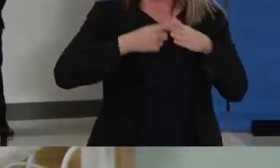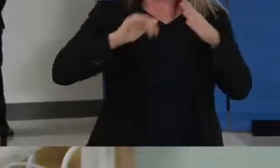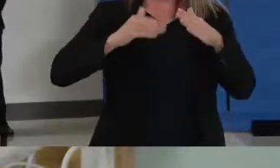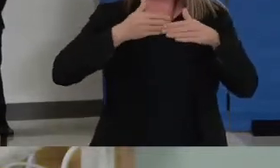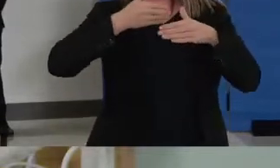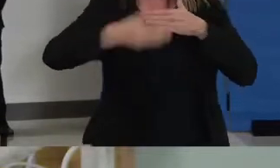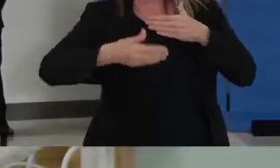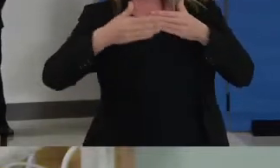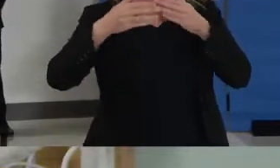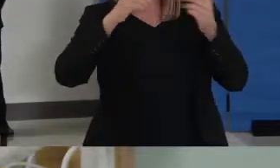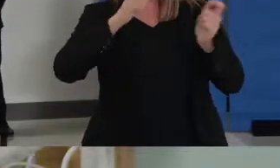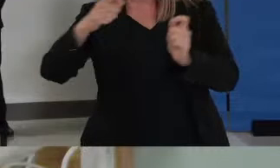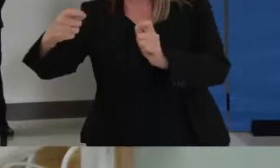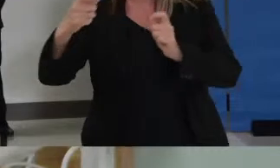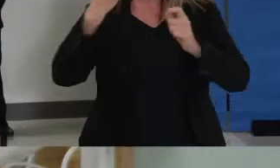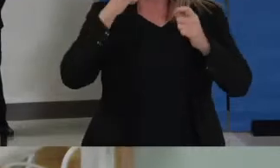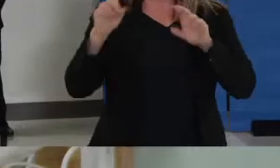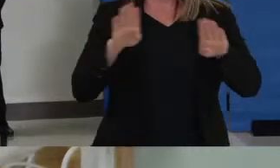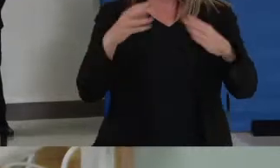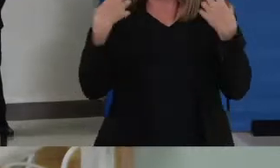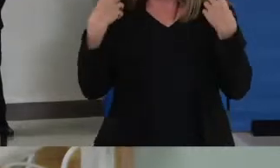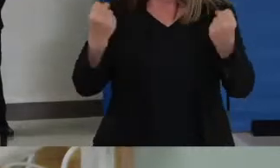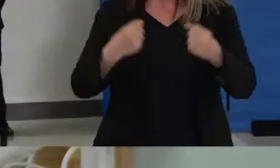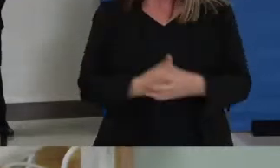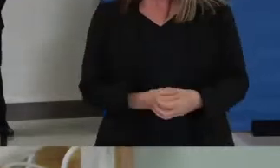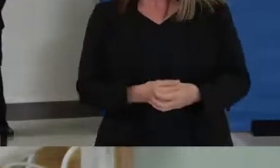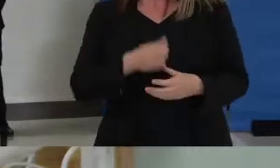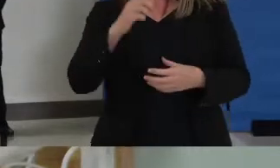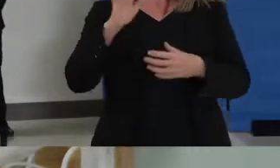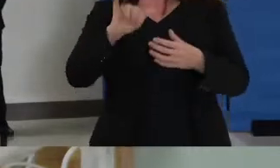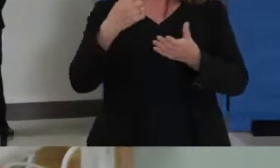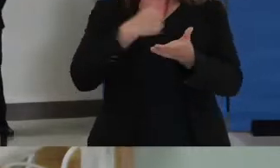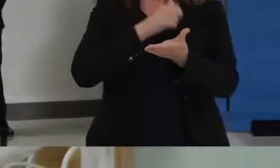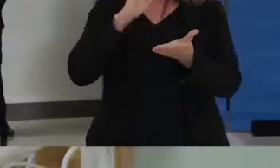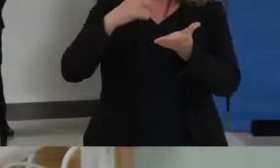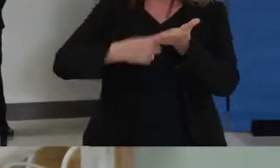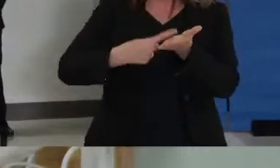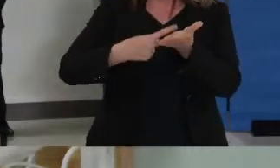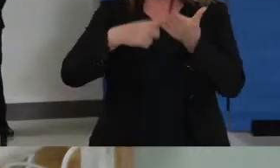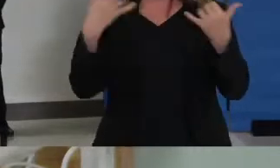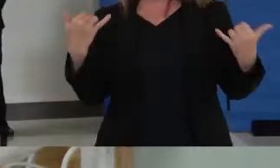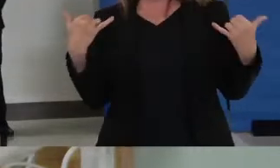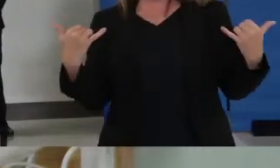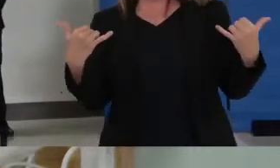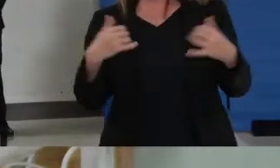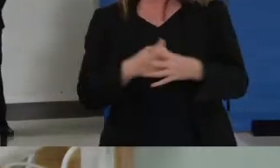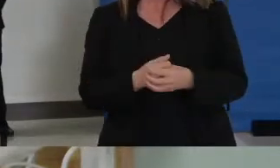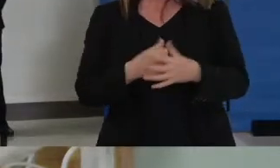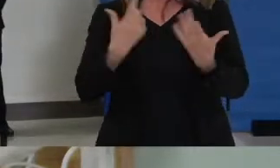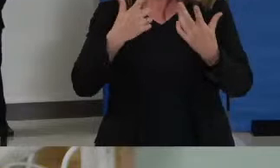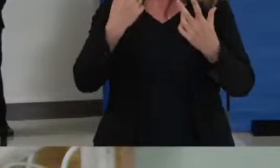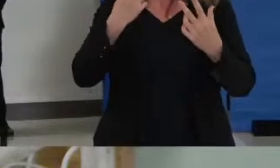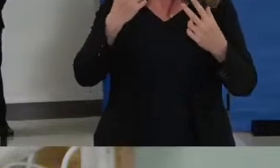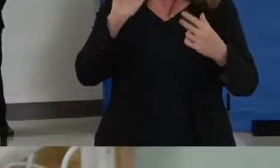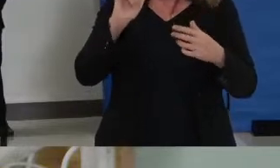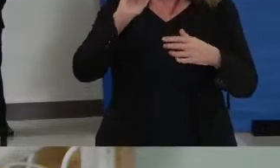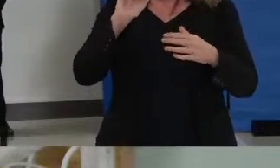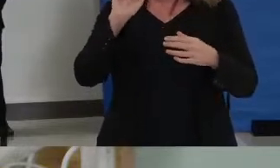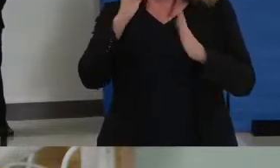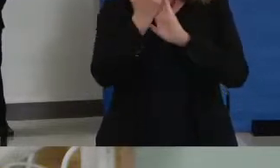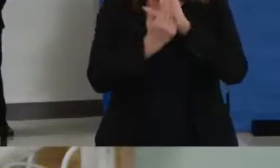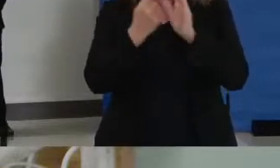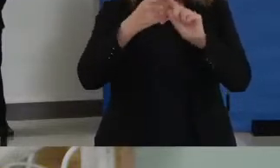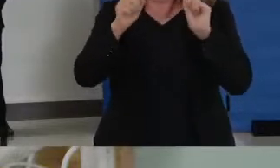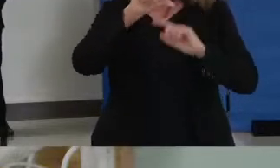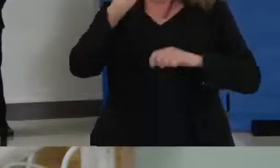of reforms in behavioral health that we'll be talking about today, looking at that act from 20 years ago and how does it need